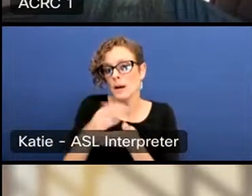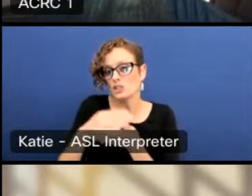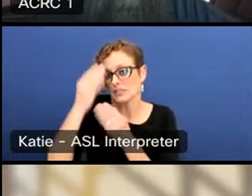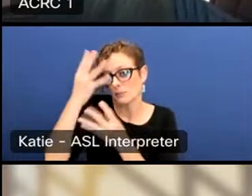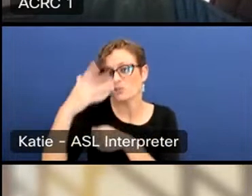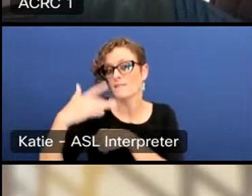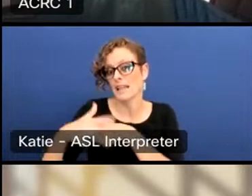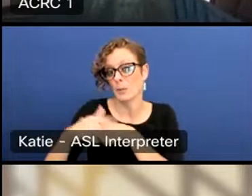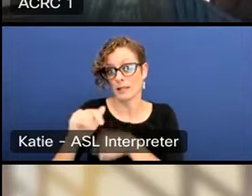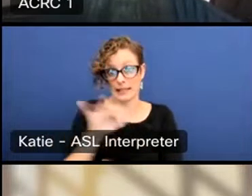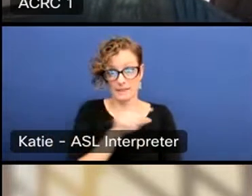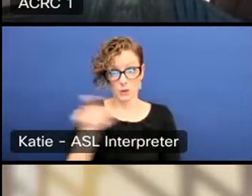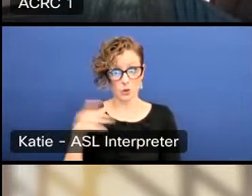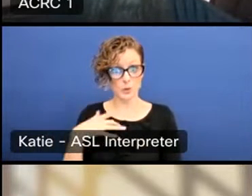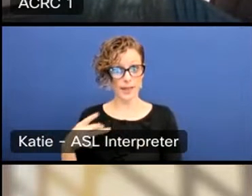available if you would like